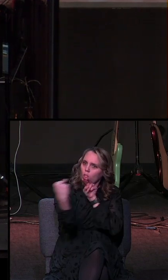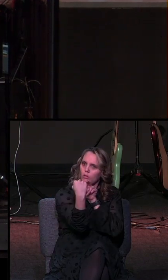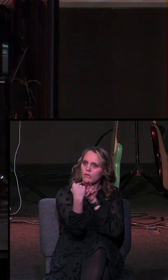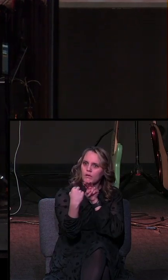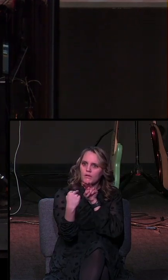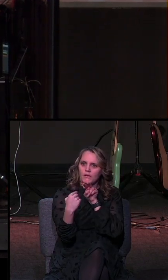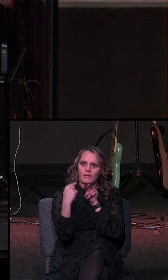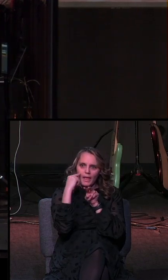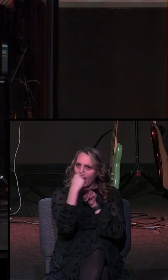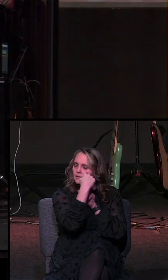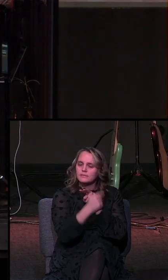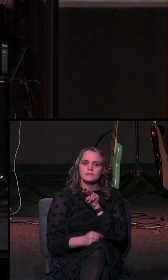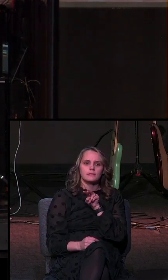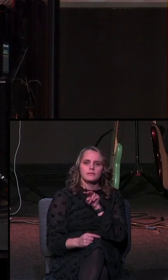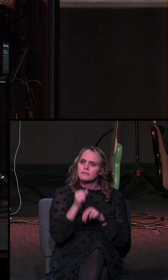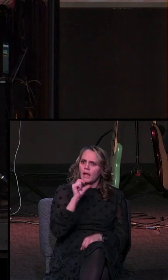Not just me.